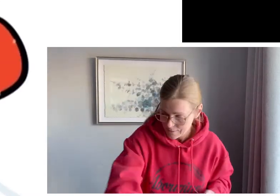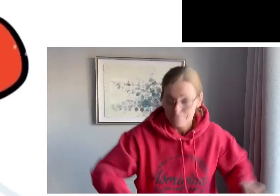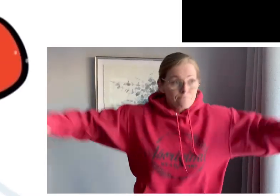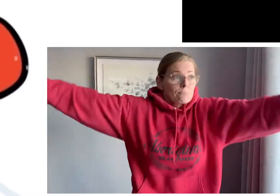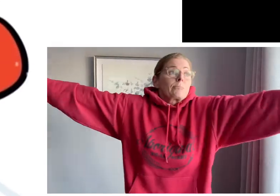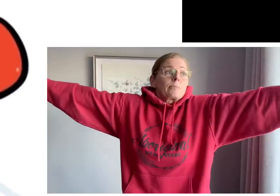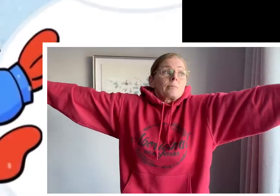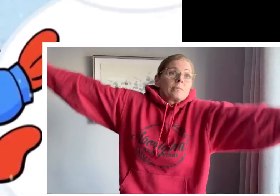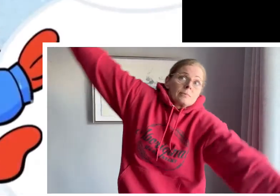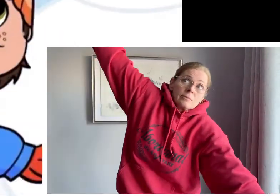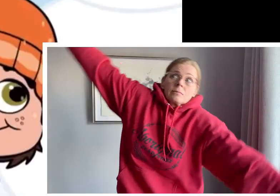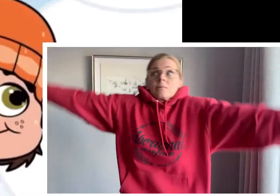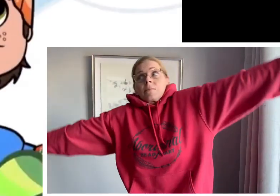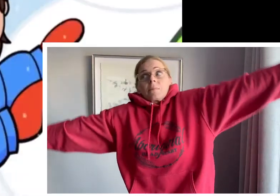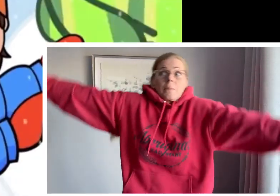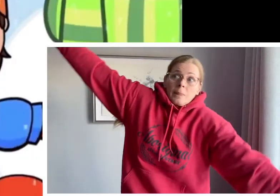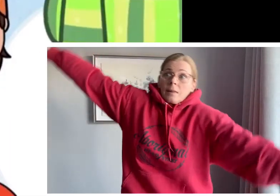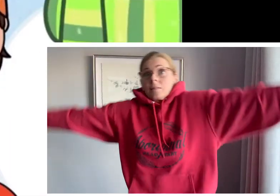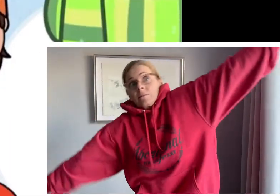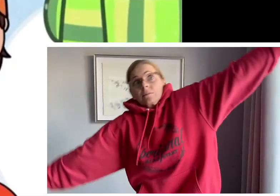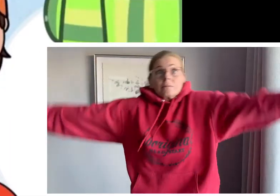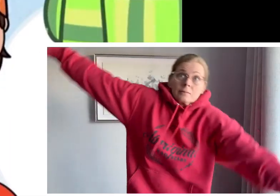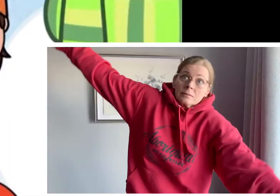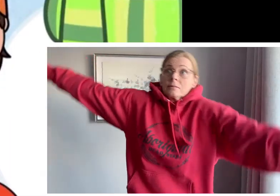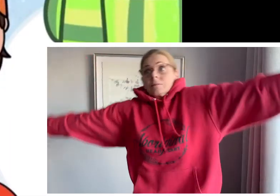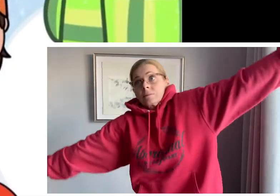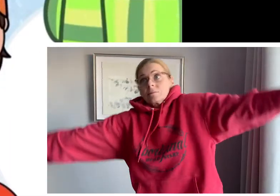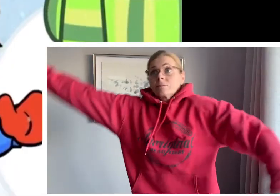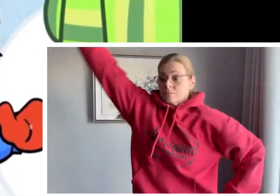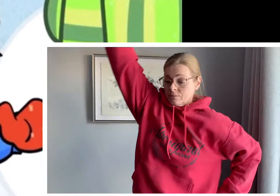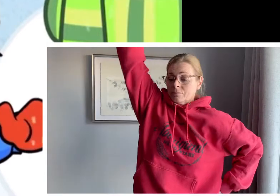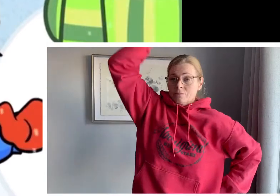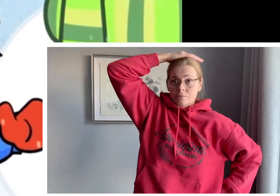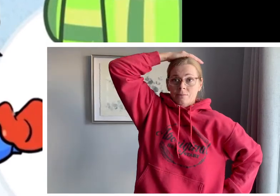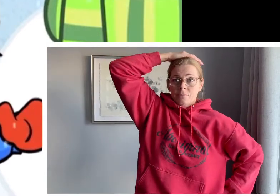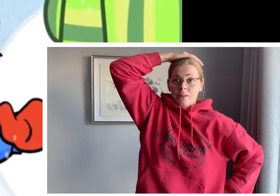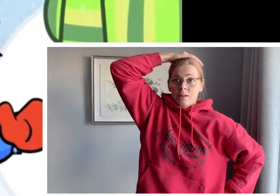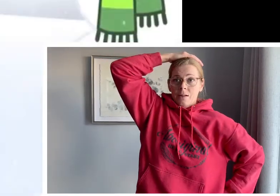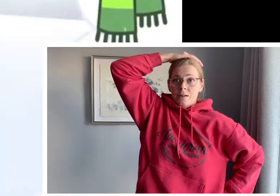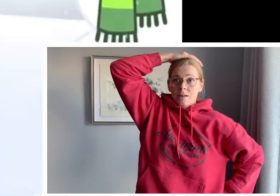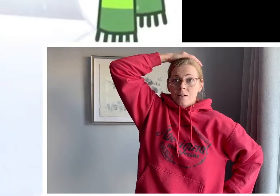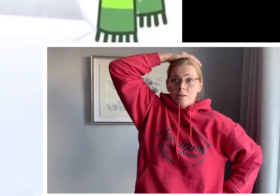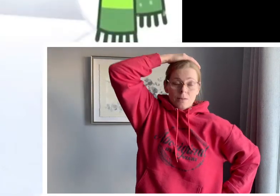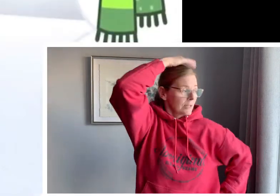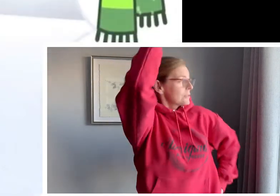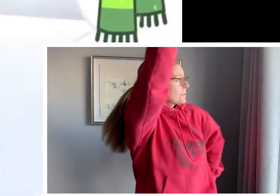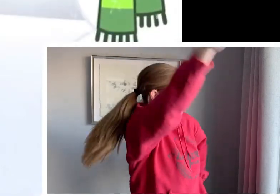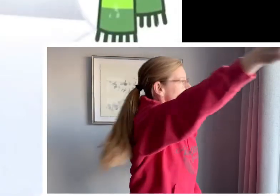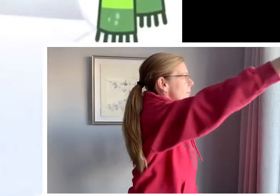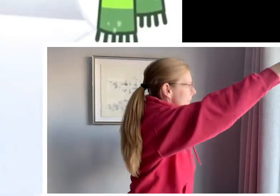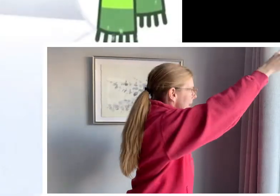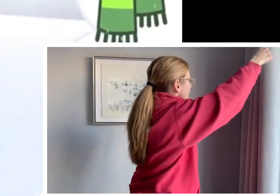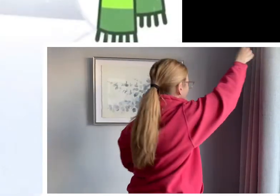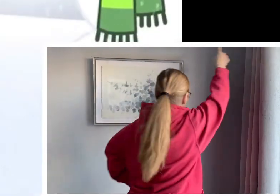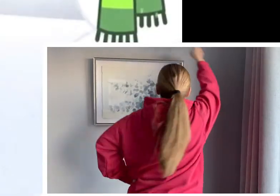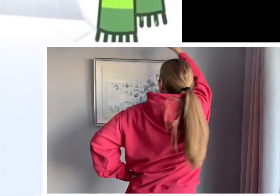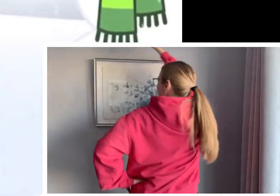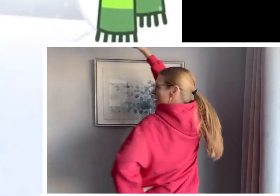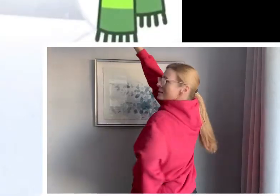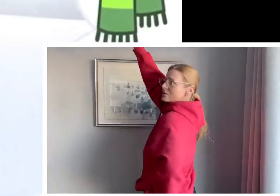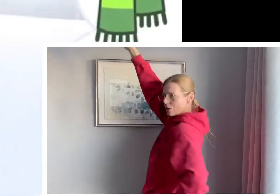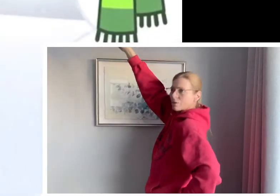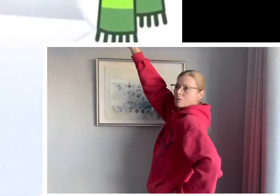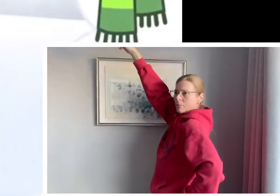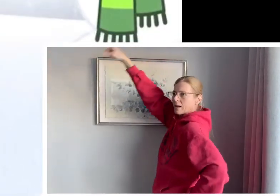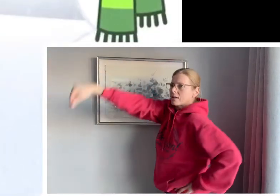from some fallen trees. A scarf and hat, we've got our snowman freeze. We'll make a snowman. We'll make